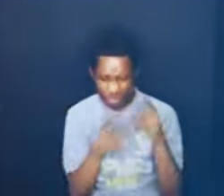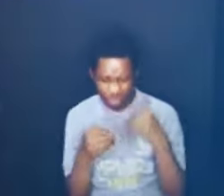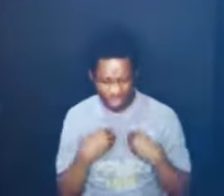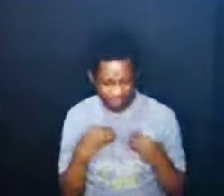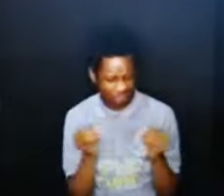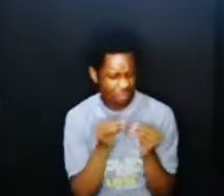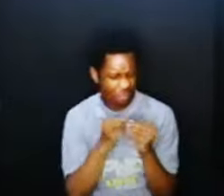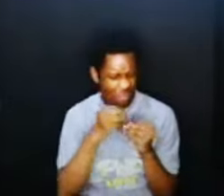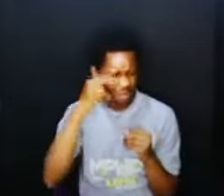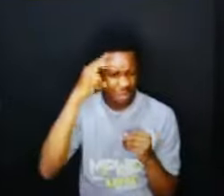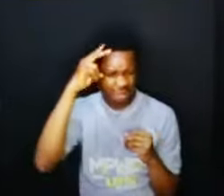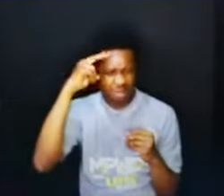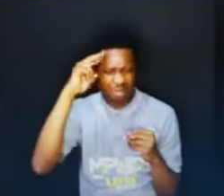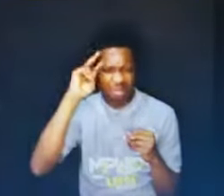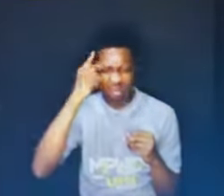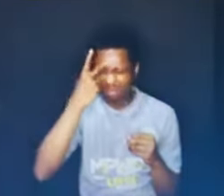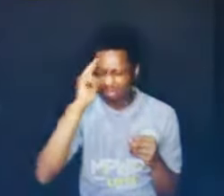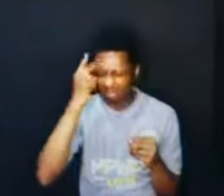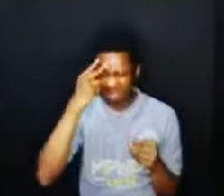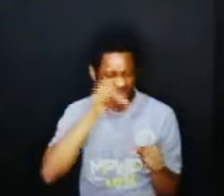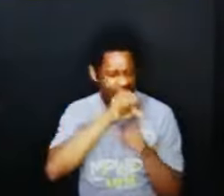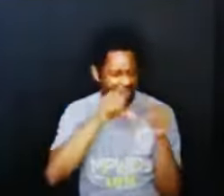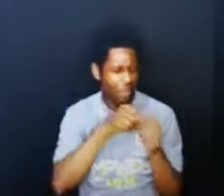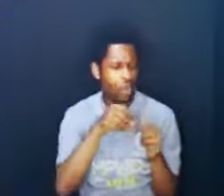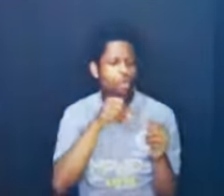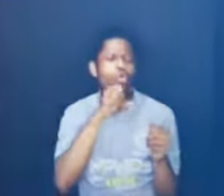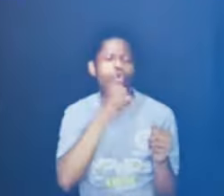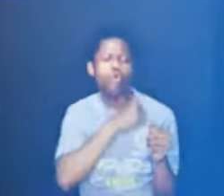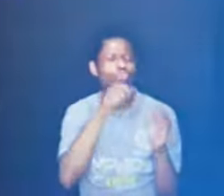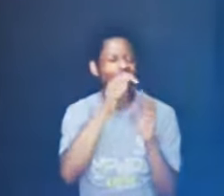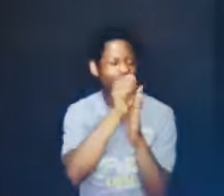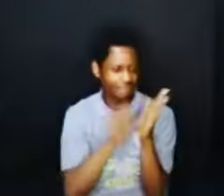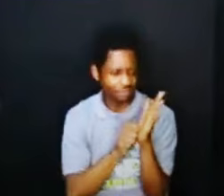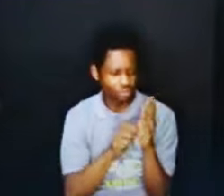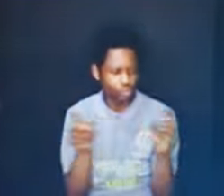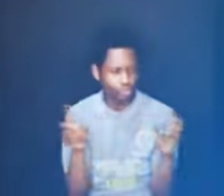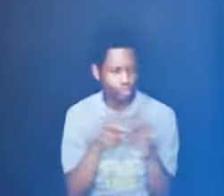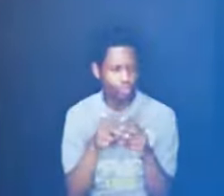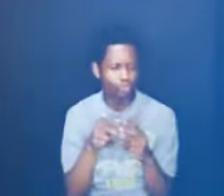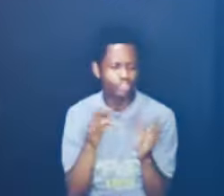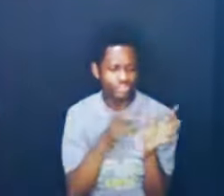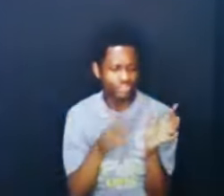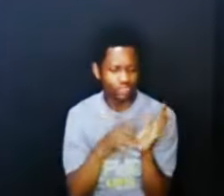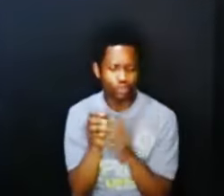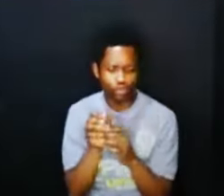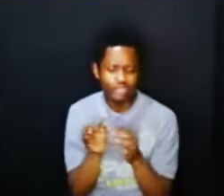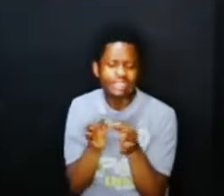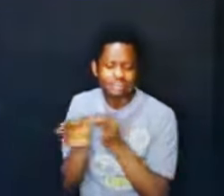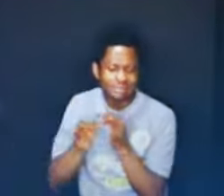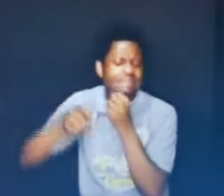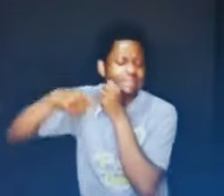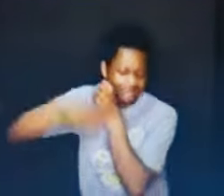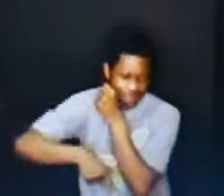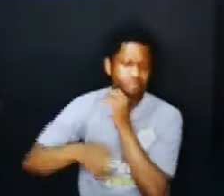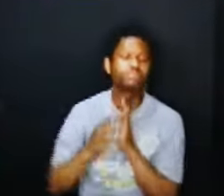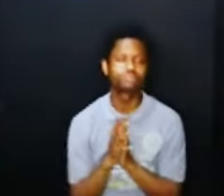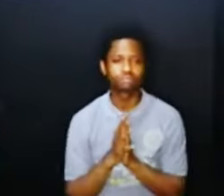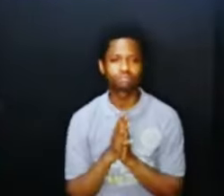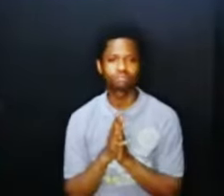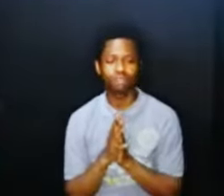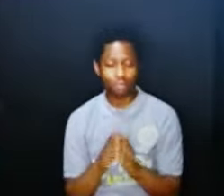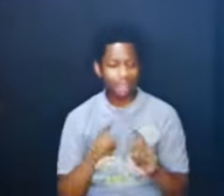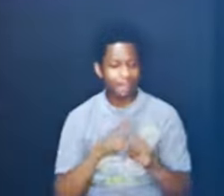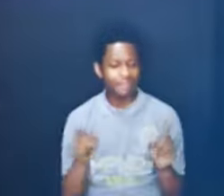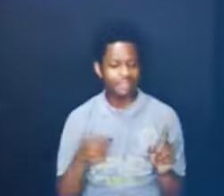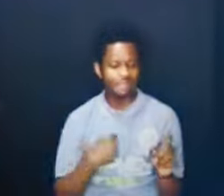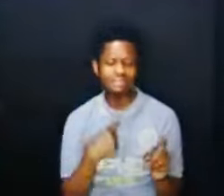OT. Ahei no enye se otu apamdada no egu nemum ochirim na wati ase yi. But I tell you